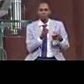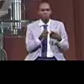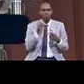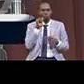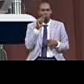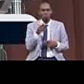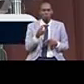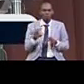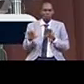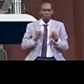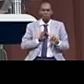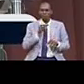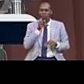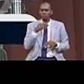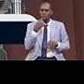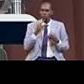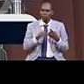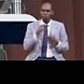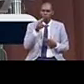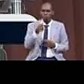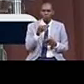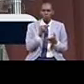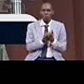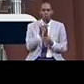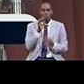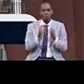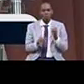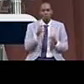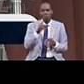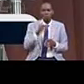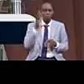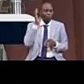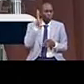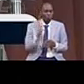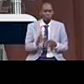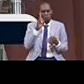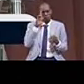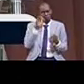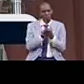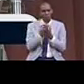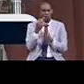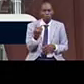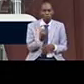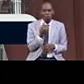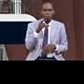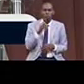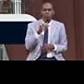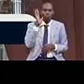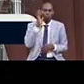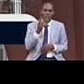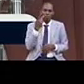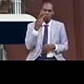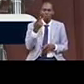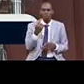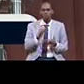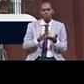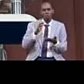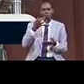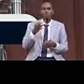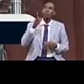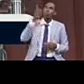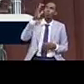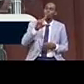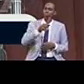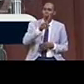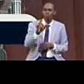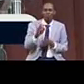I not unto thee, that if thou wouldest believe, thou shouldest see the glory of God?